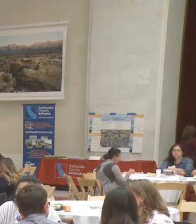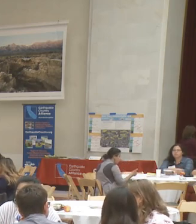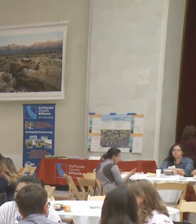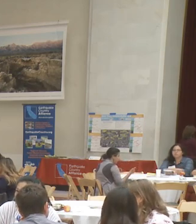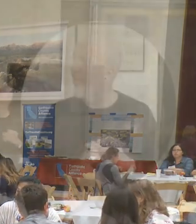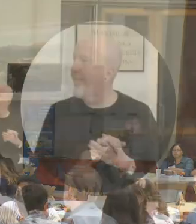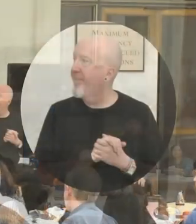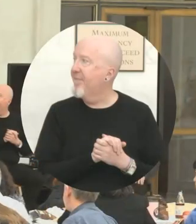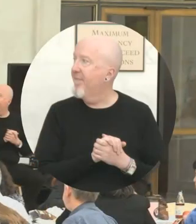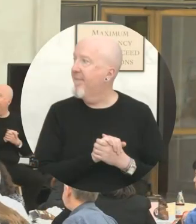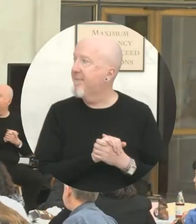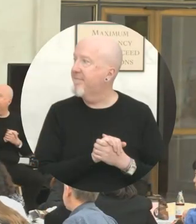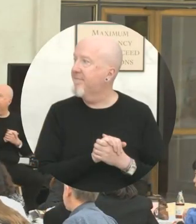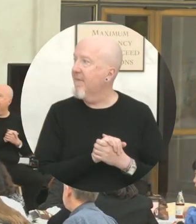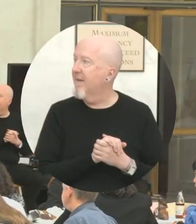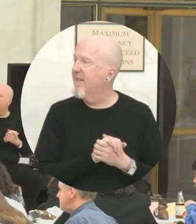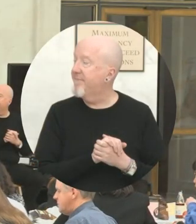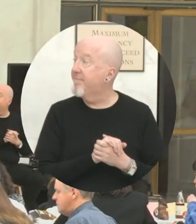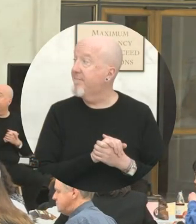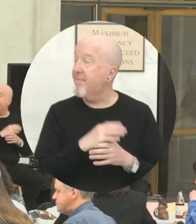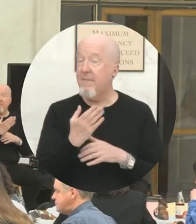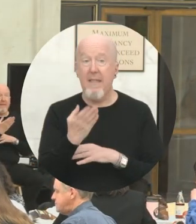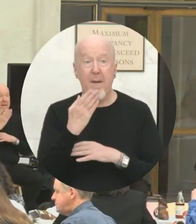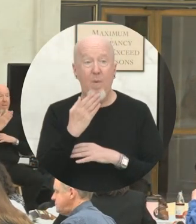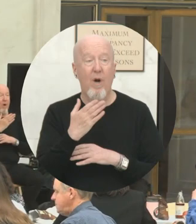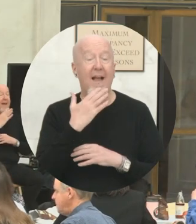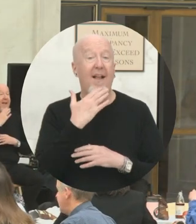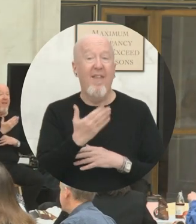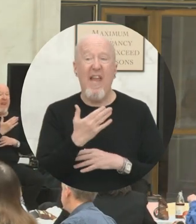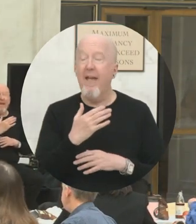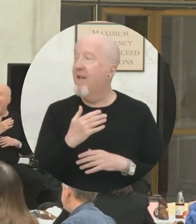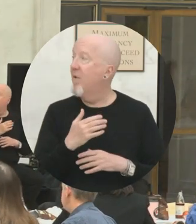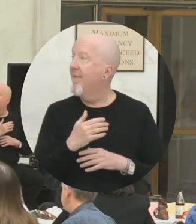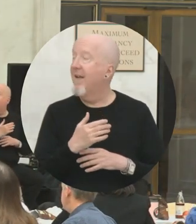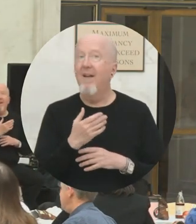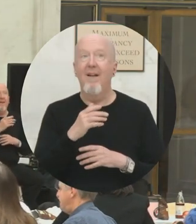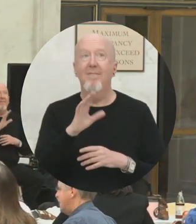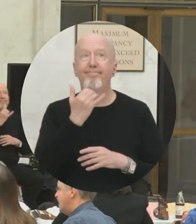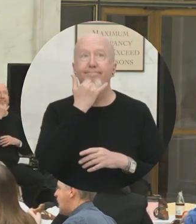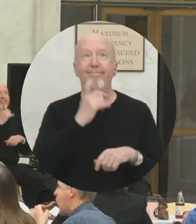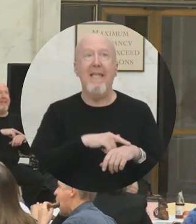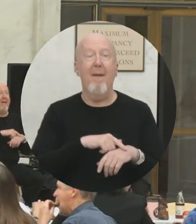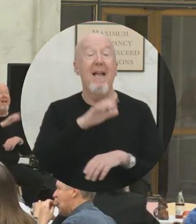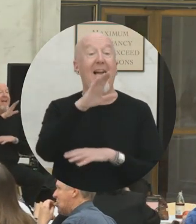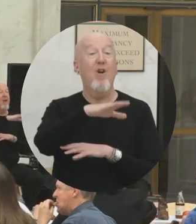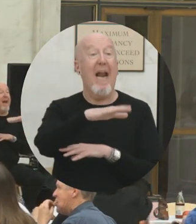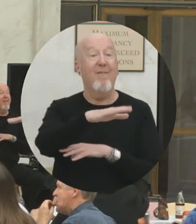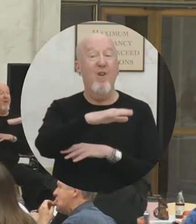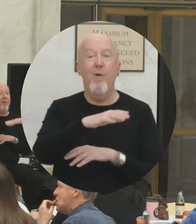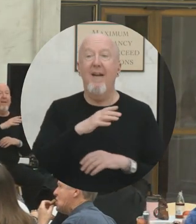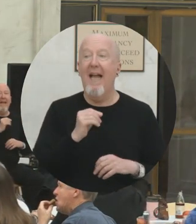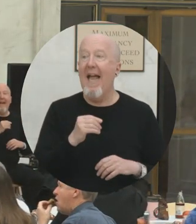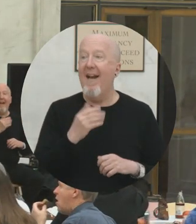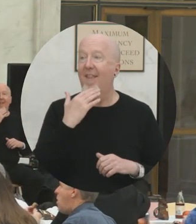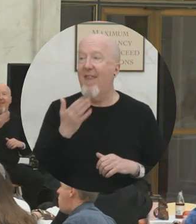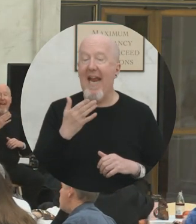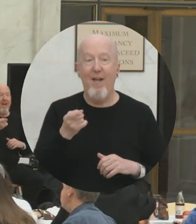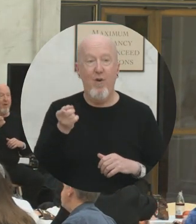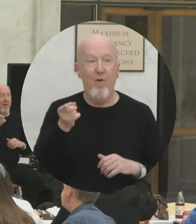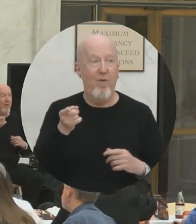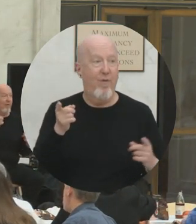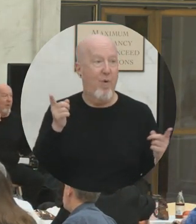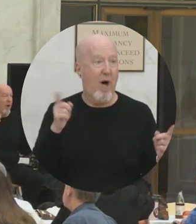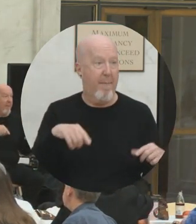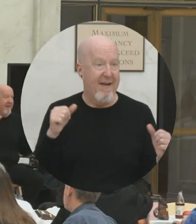own individual work. Good morning and thank you. Well, good afternoon actually. And thank you for being